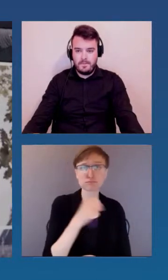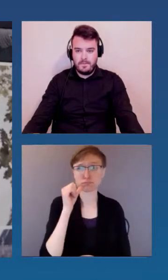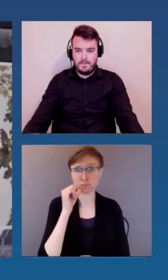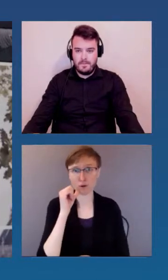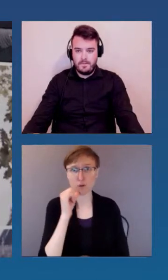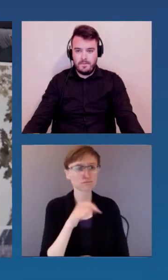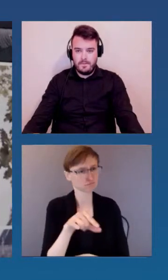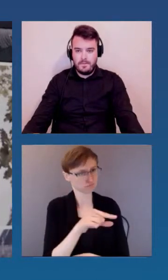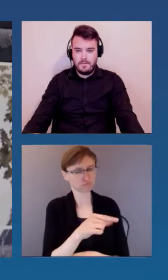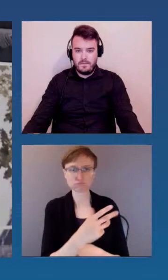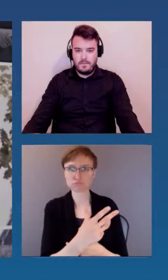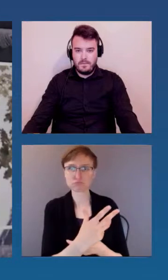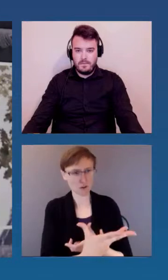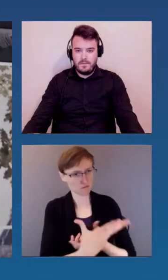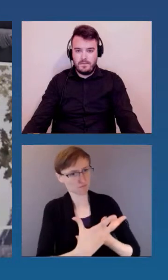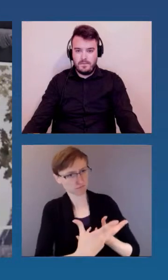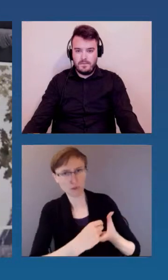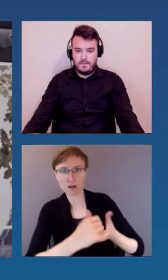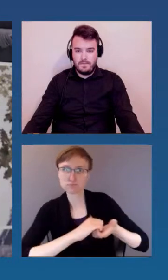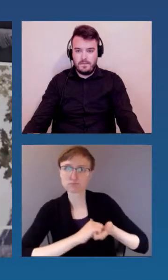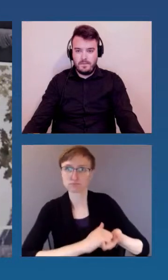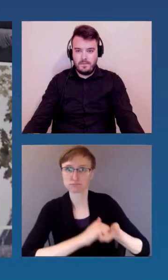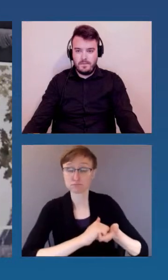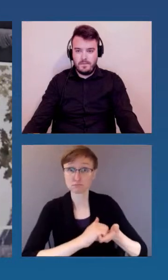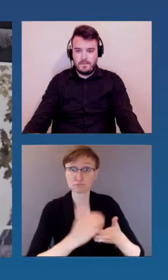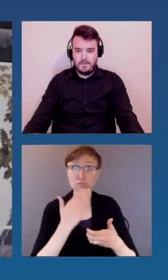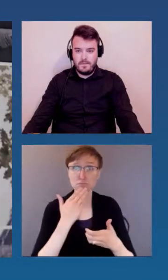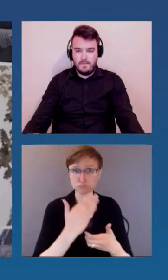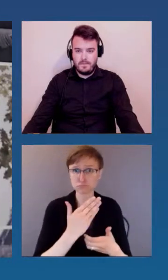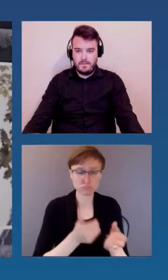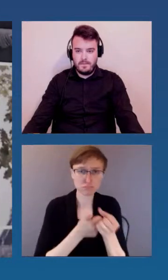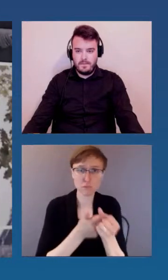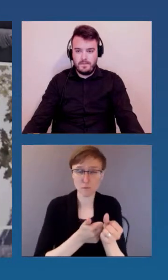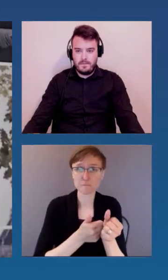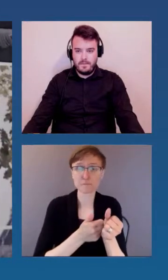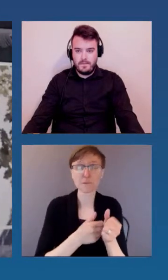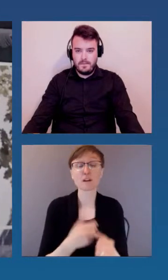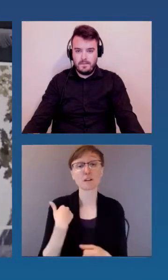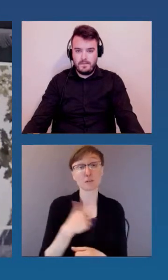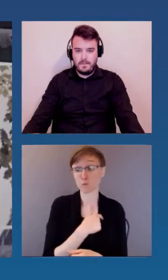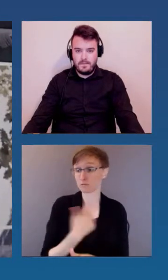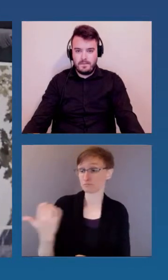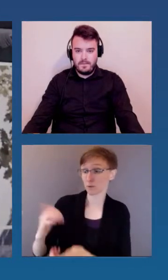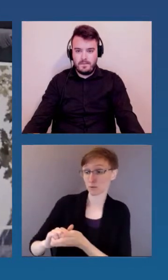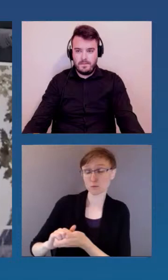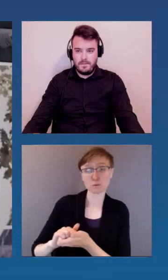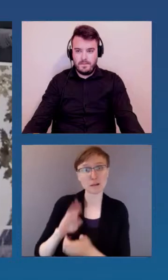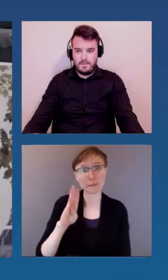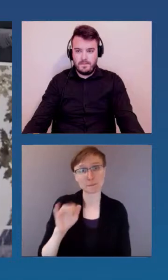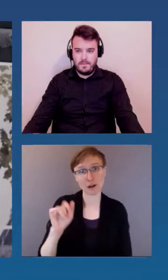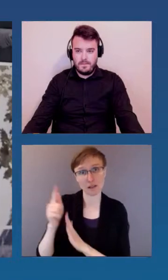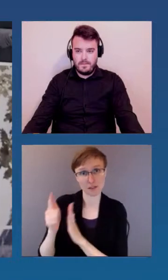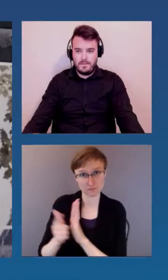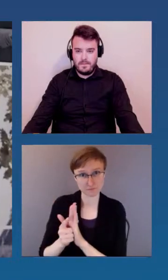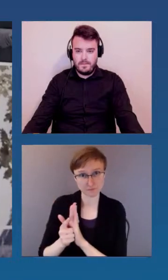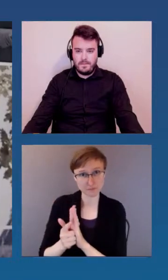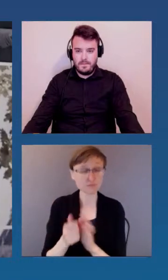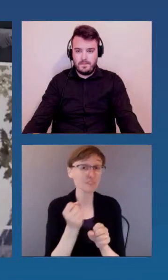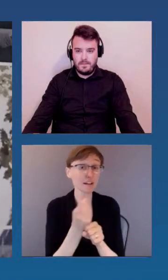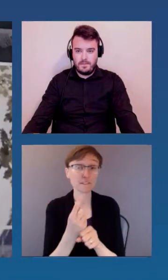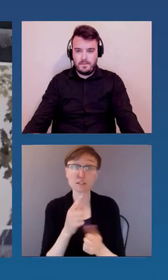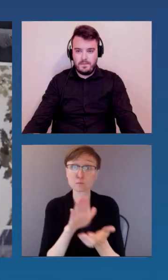Merci beaucoup. Bon après-midi à tous. The Ottawa Police Service continues to support the overall efforts by Ottawa Public Health and our partners to reduce